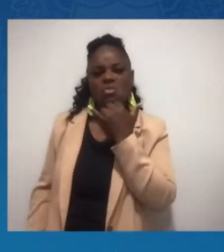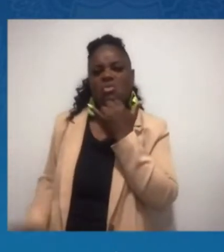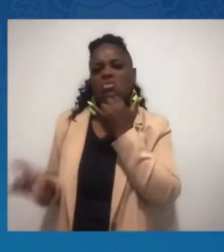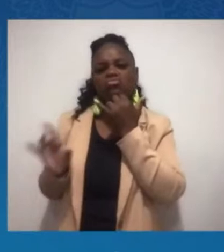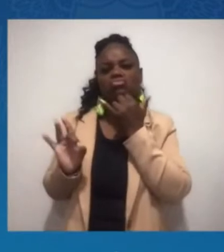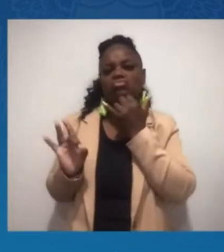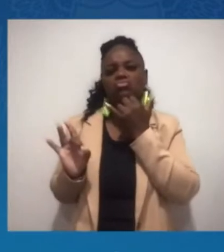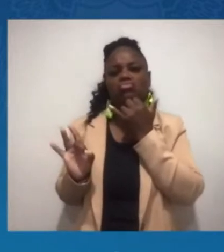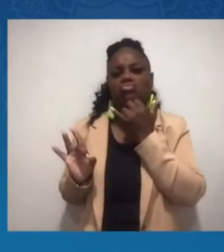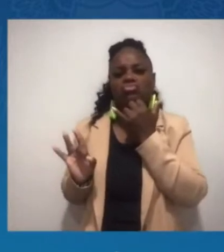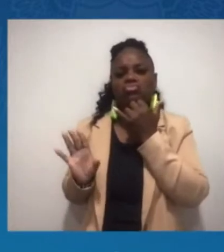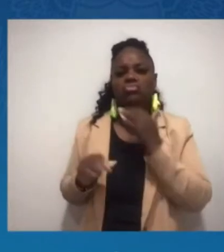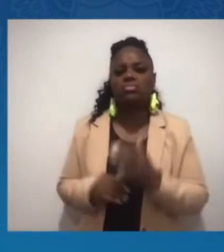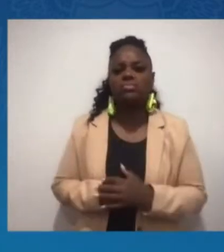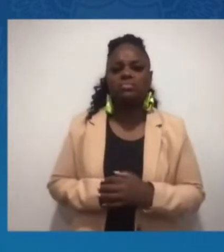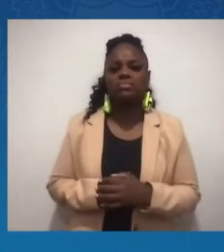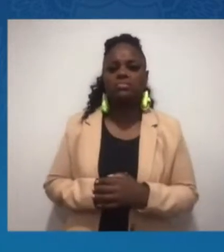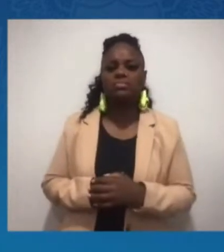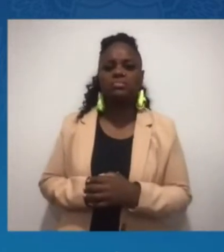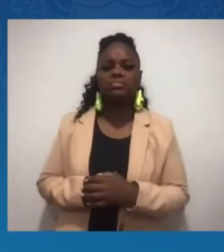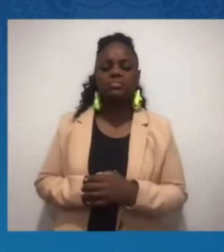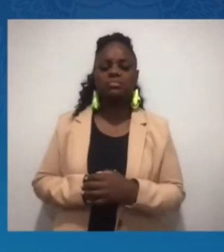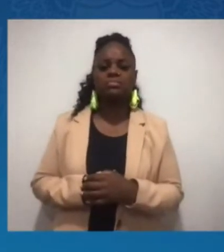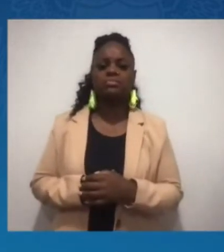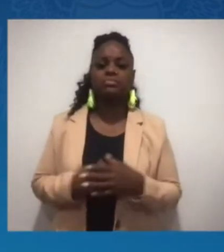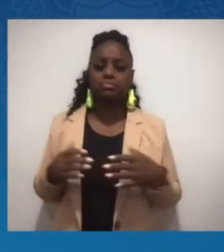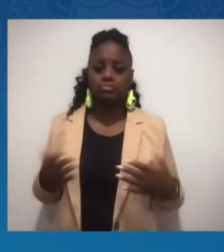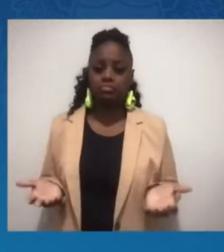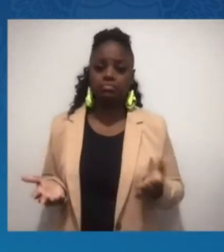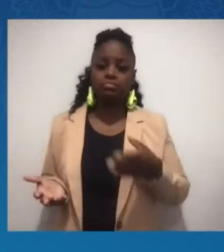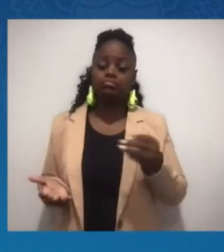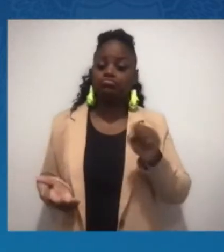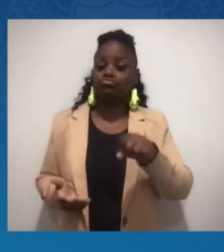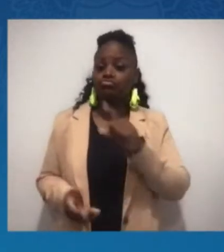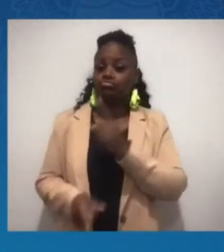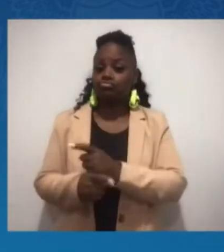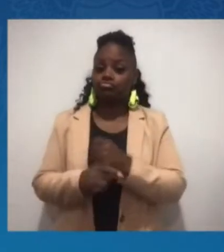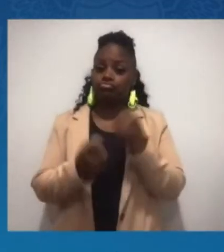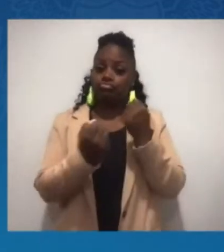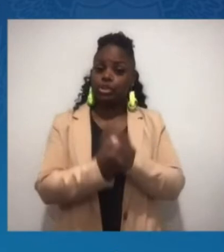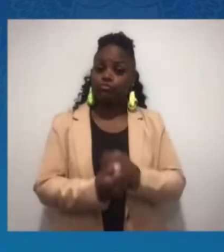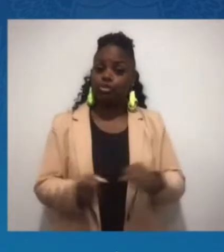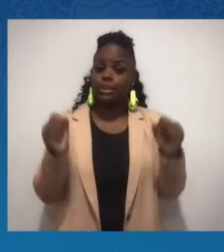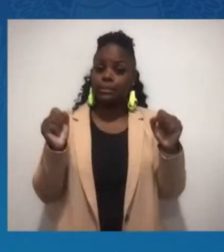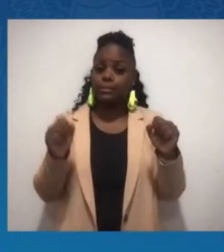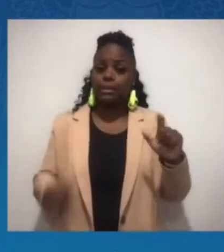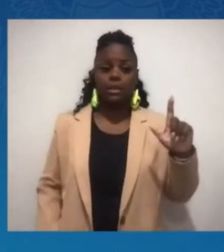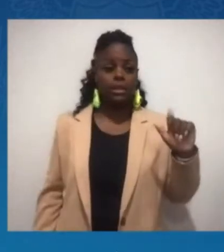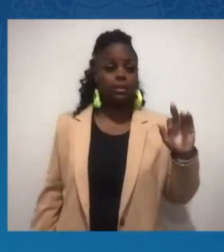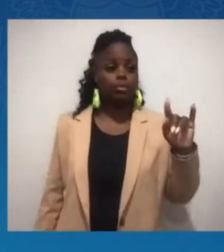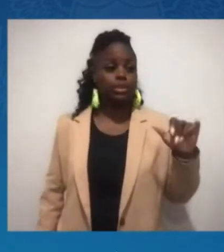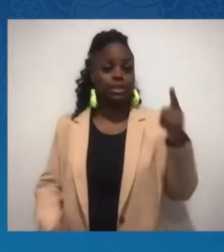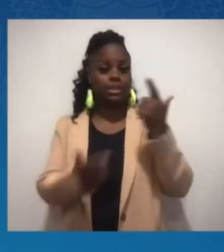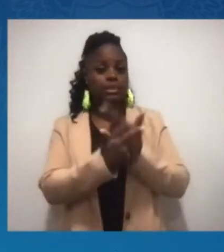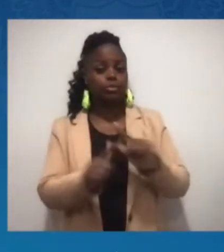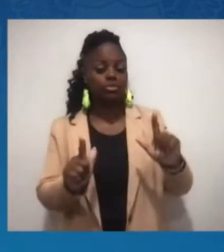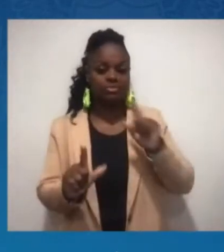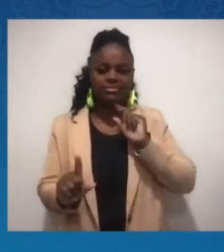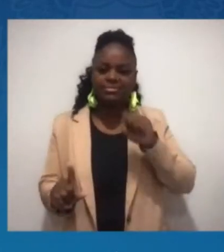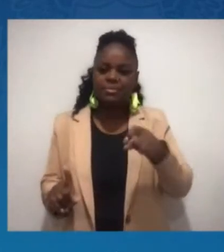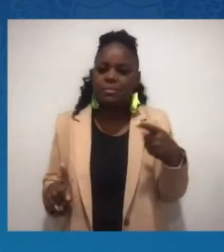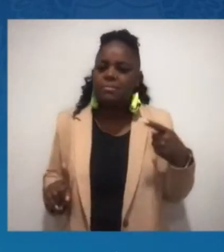So, and it is about freedom and liberty. There's another piece, we were talking earlier about this